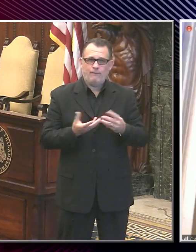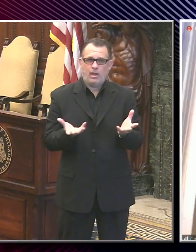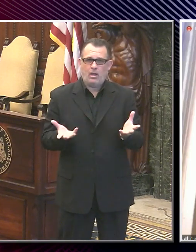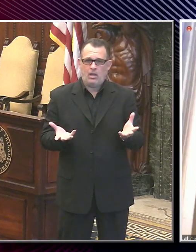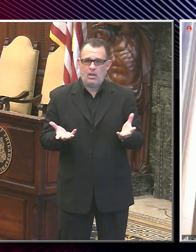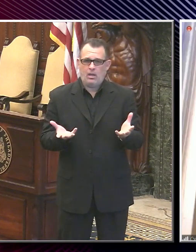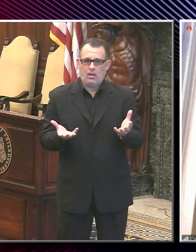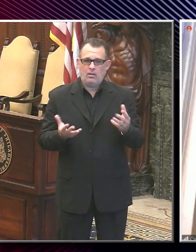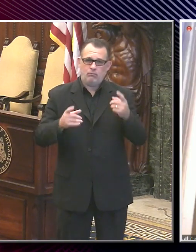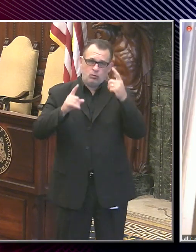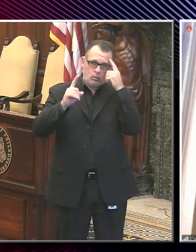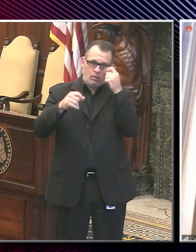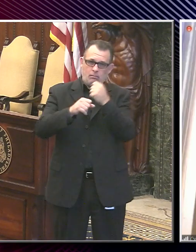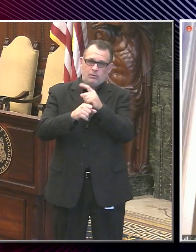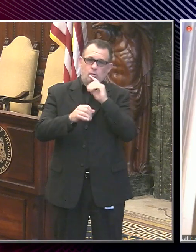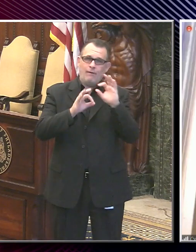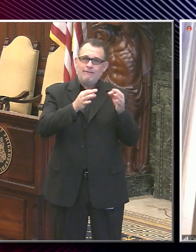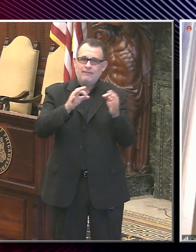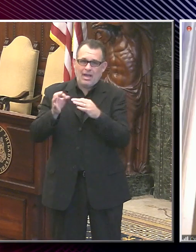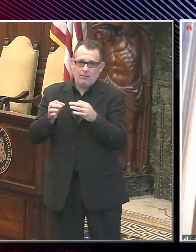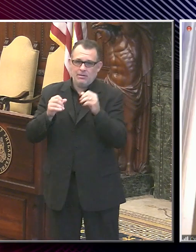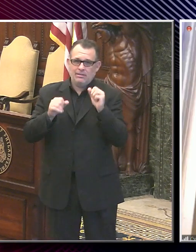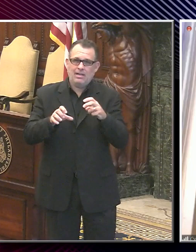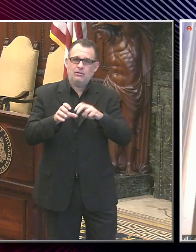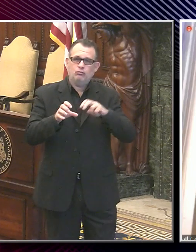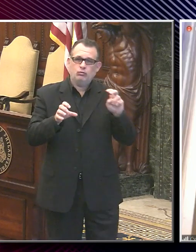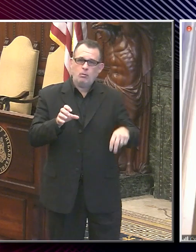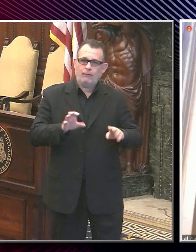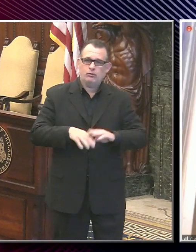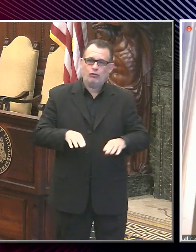that families can bring their children to the center.